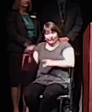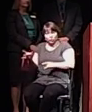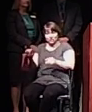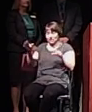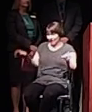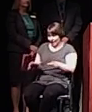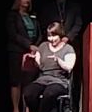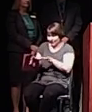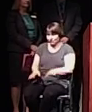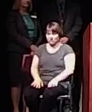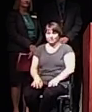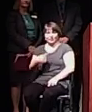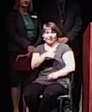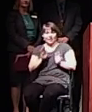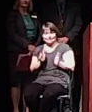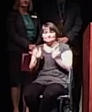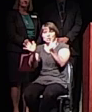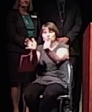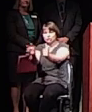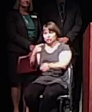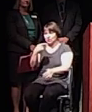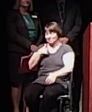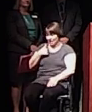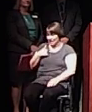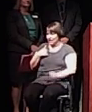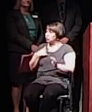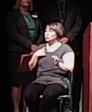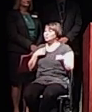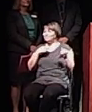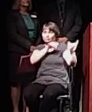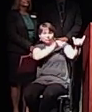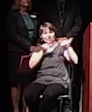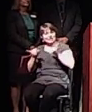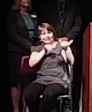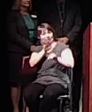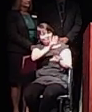They push me to replicate what they experienced in her class.